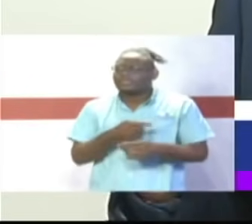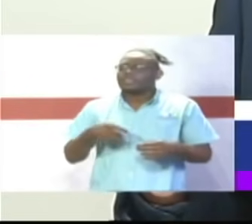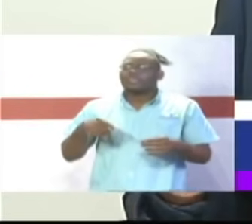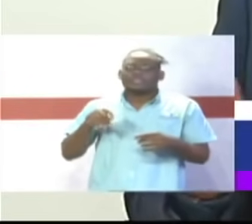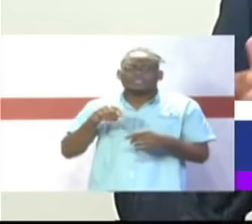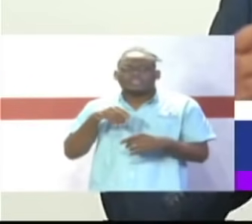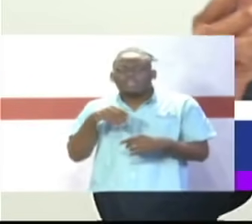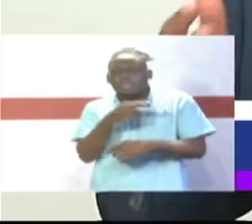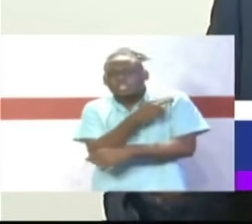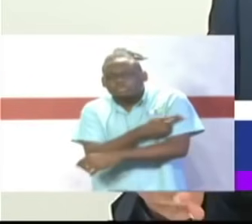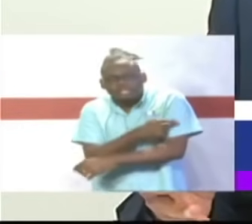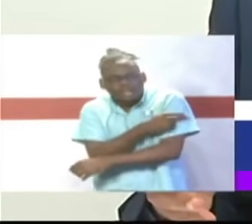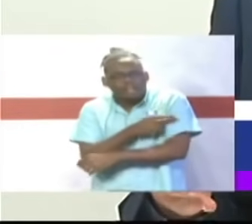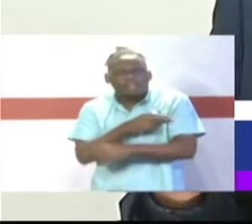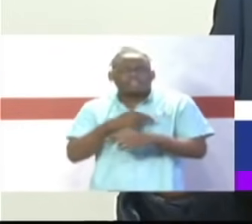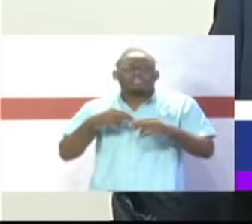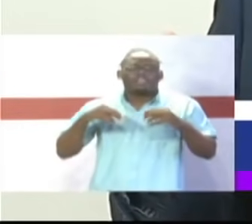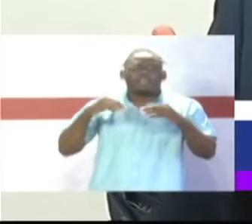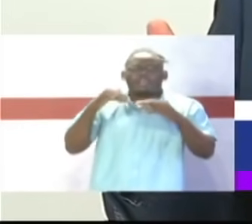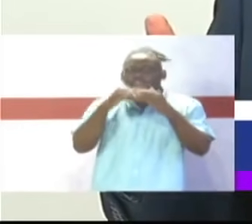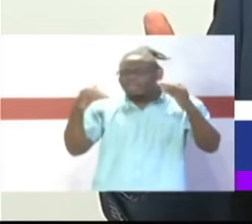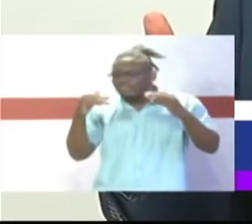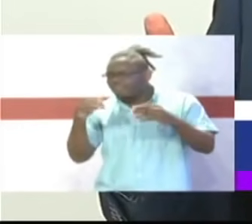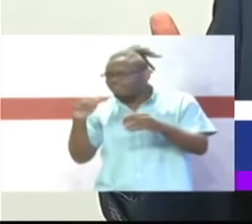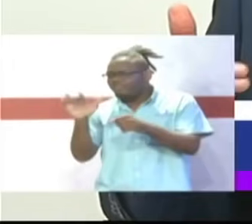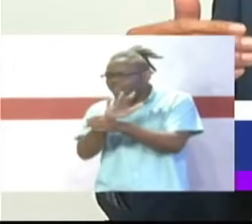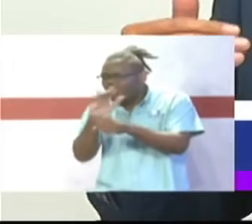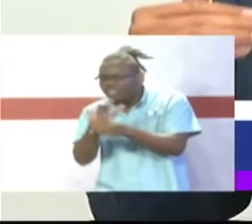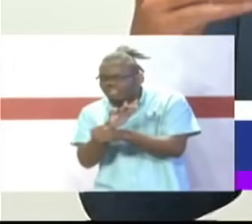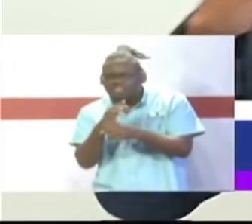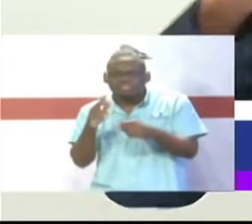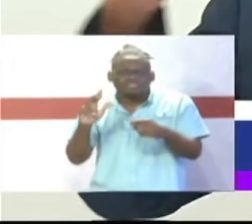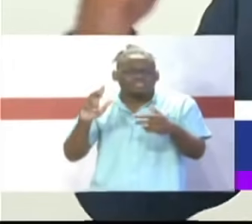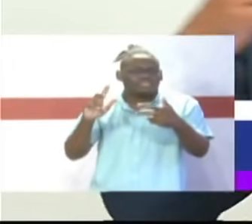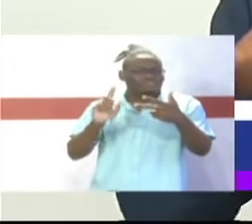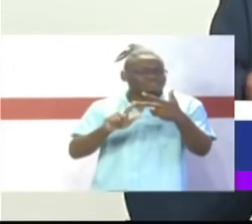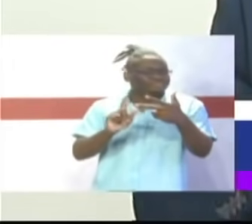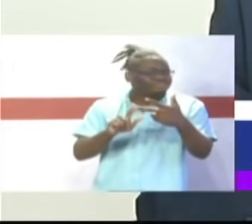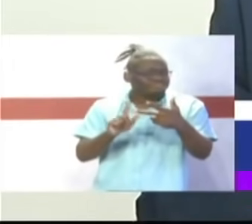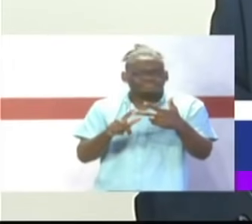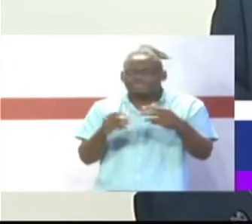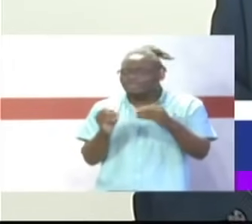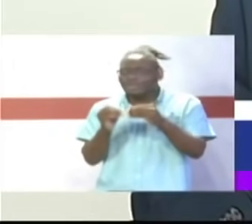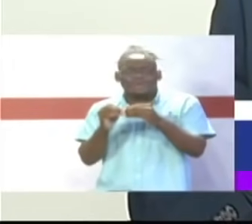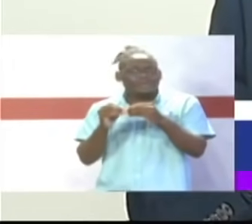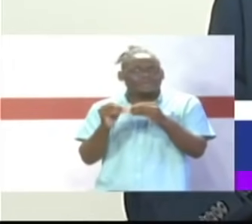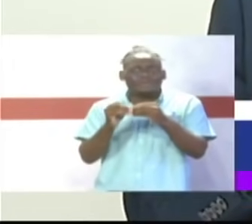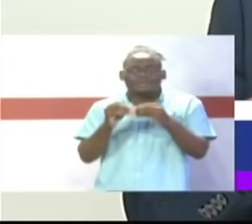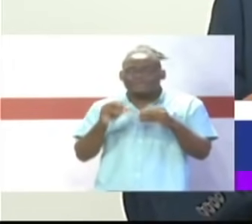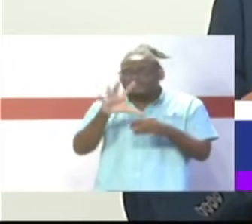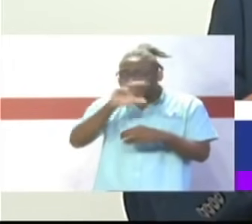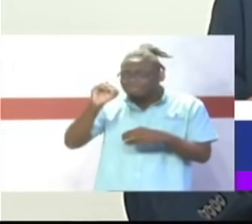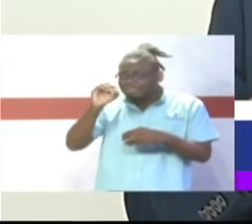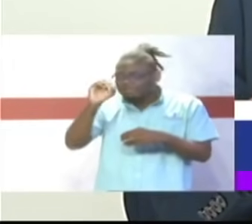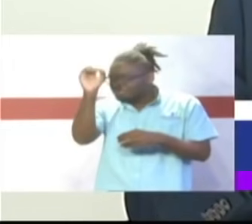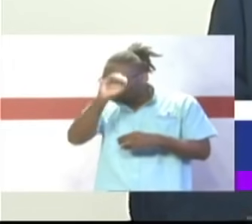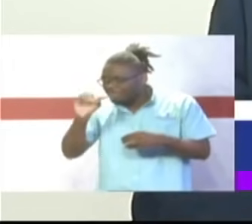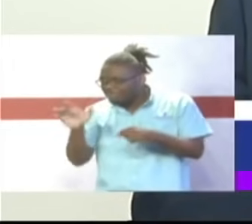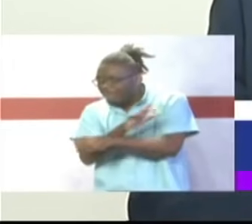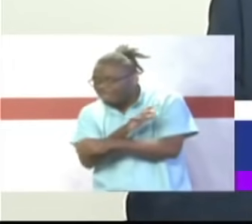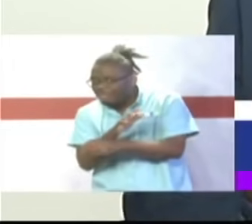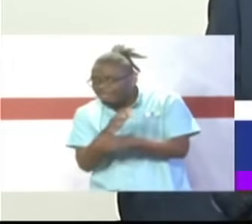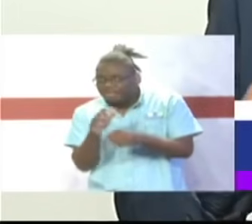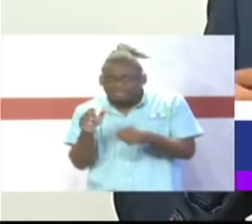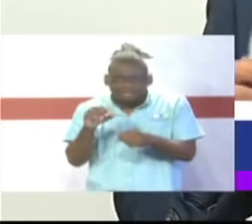it 34%? Is it 50%? Are we approaching the threshold of 75%? We look